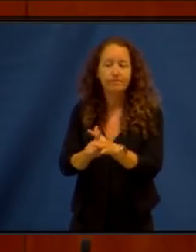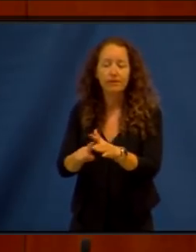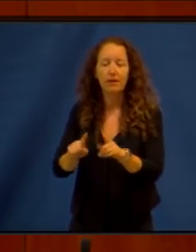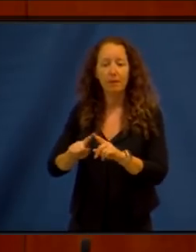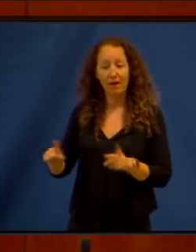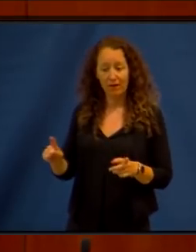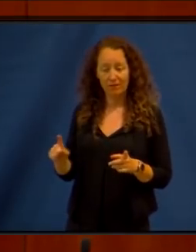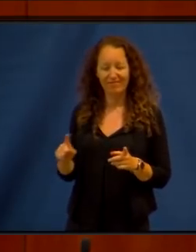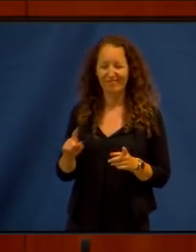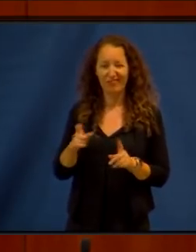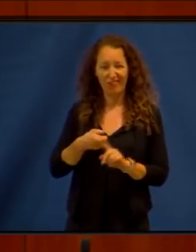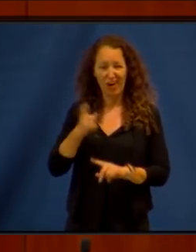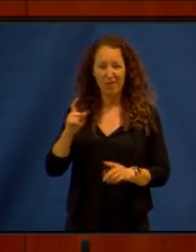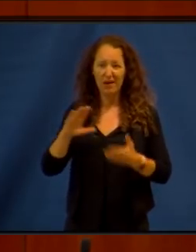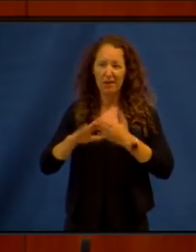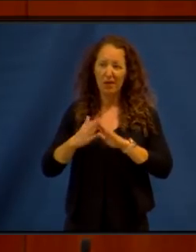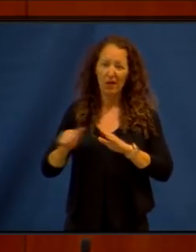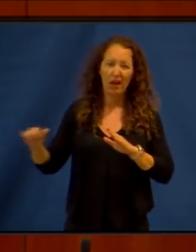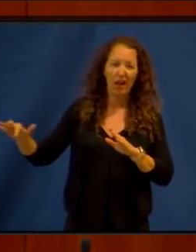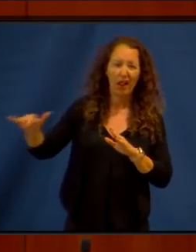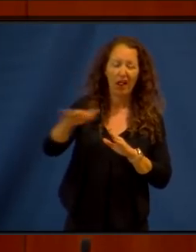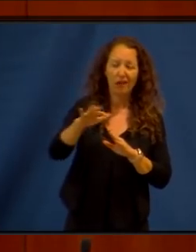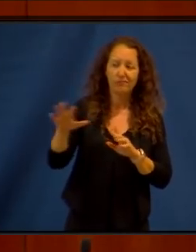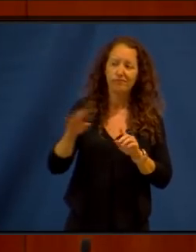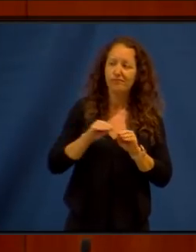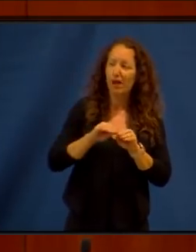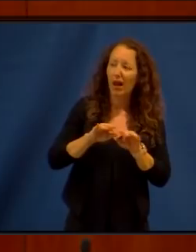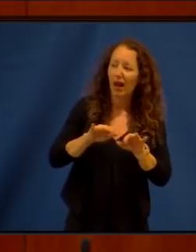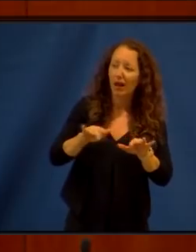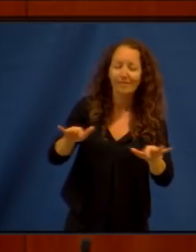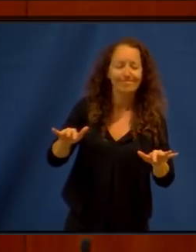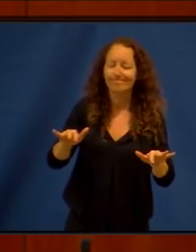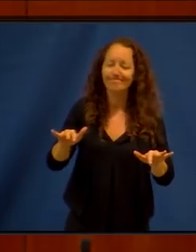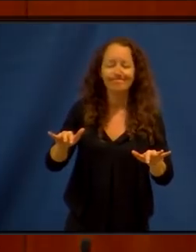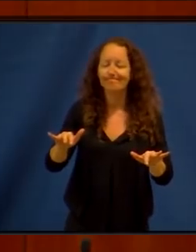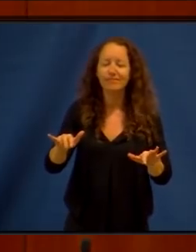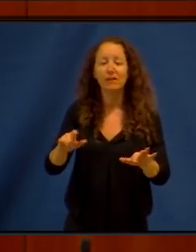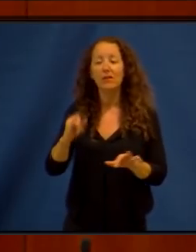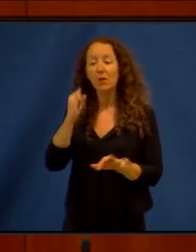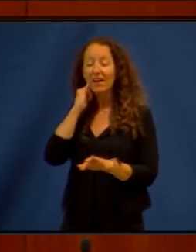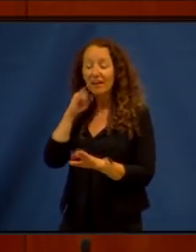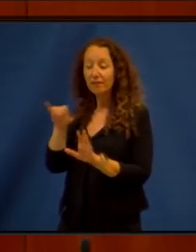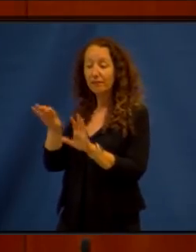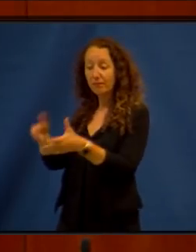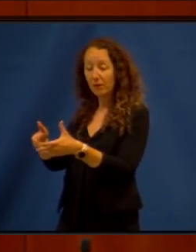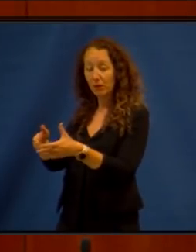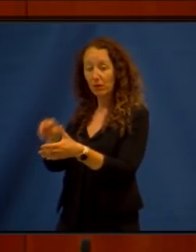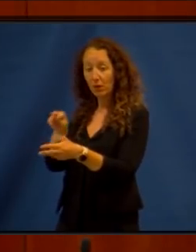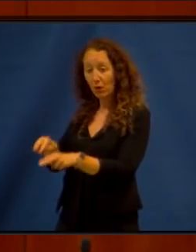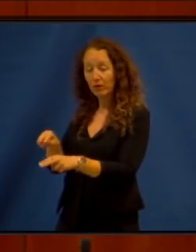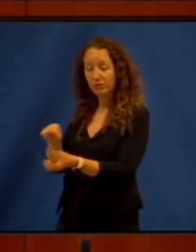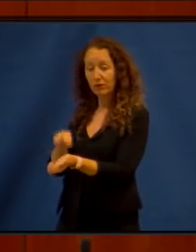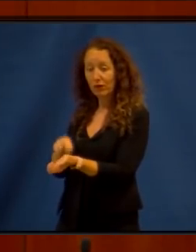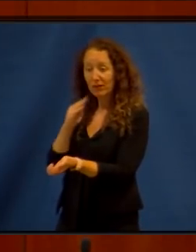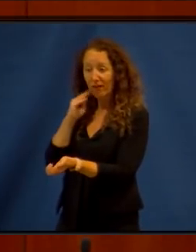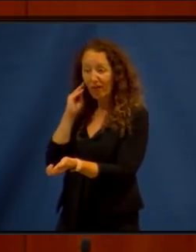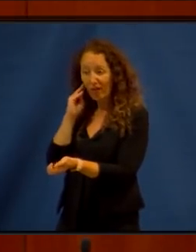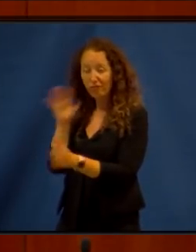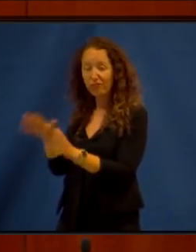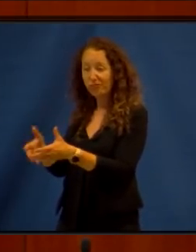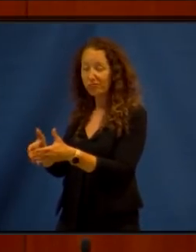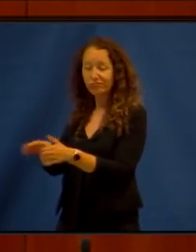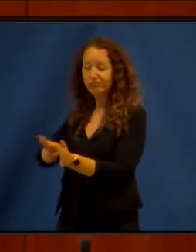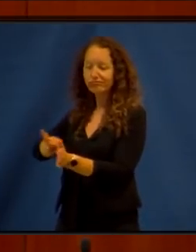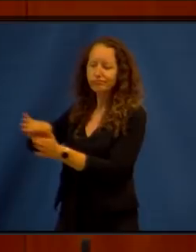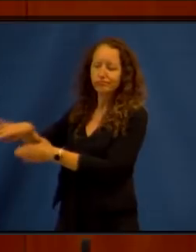fact, if you take the patients from the nursing home setting, if you take that out, it's pretty flat,